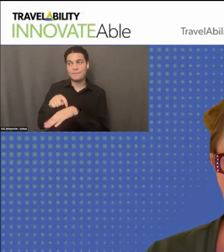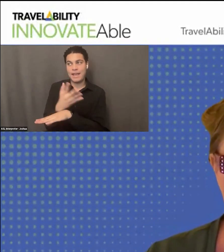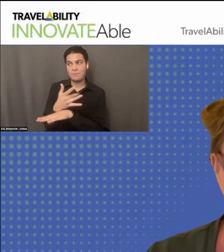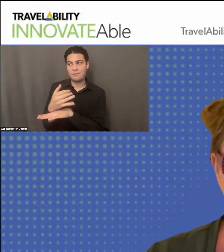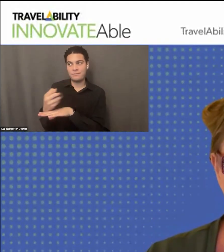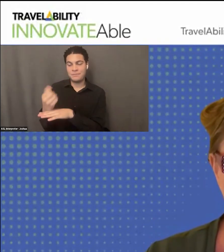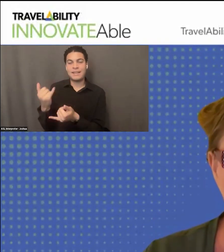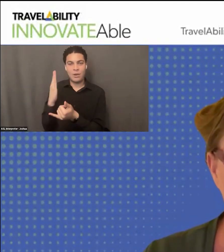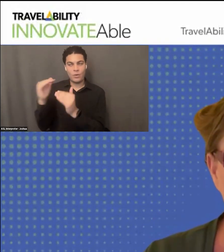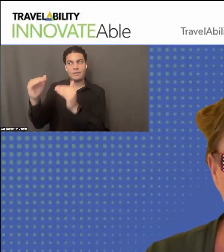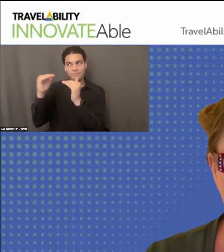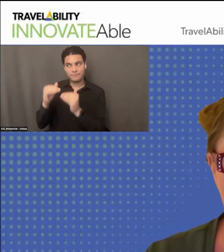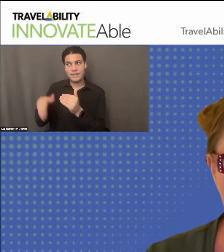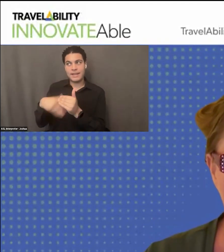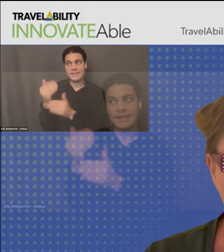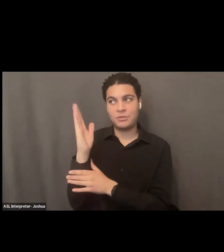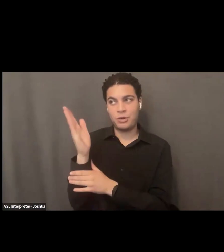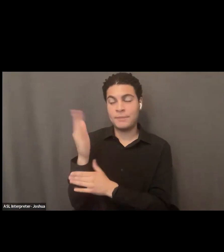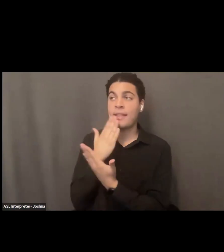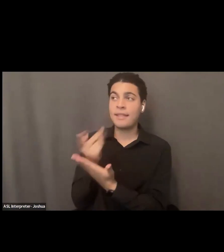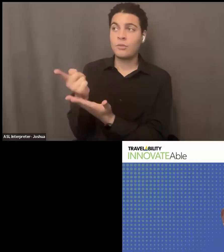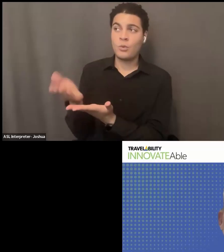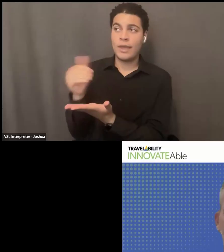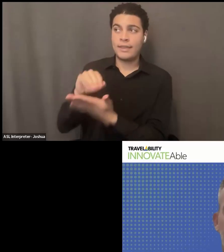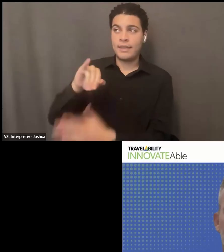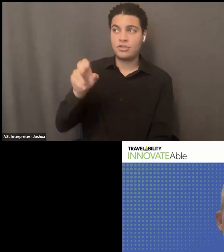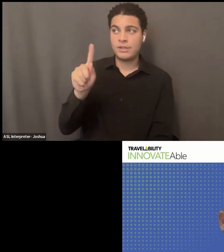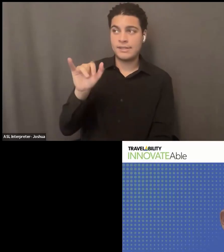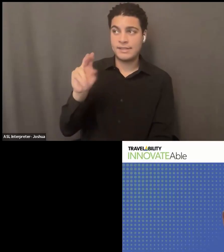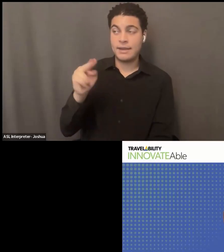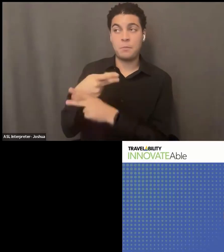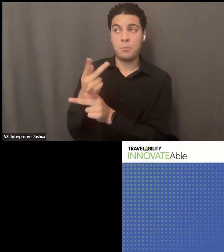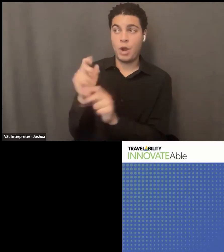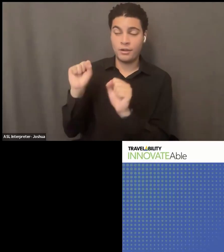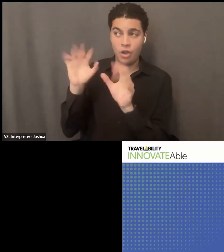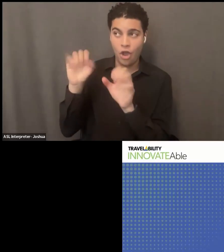Justin, absolutely wonderful product, super amazing video. Really Thank you